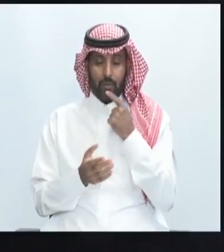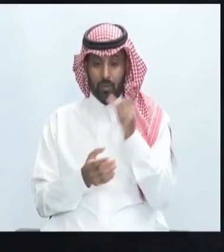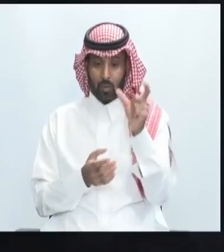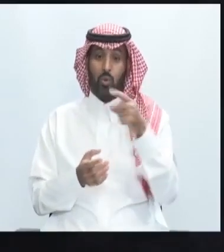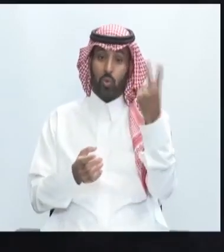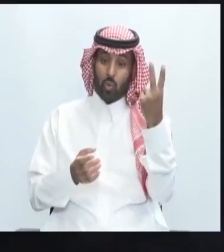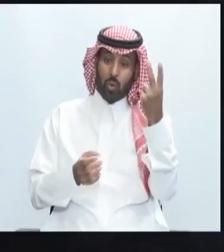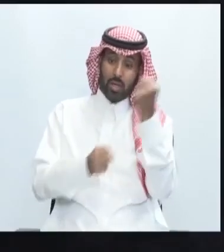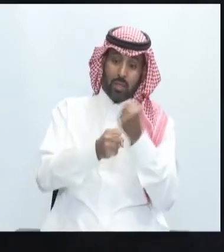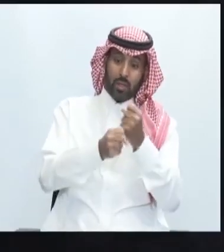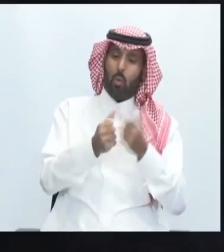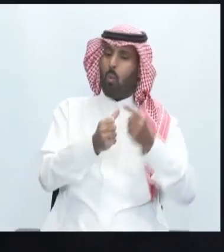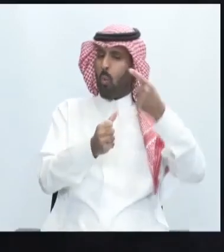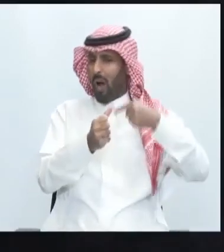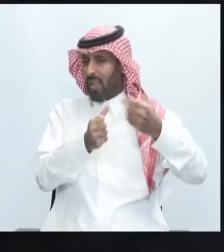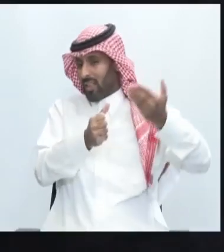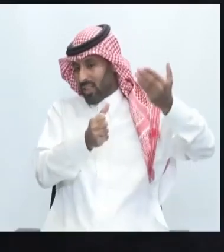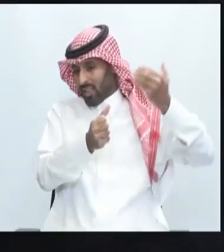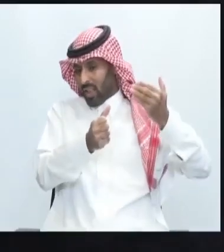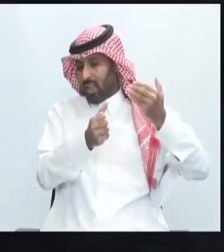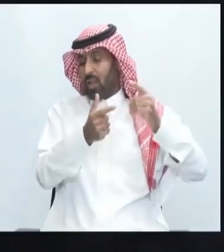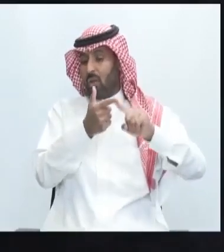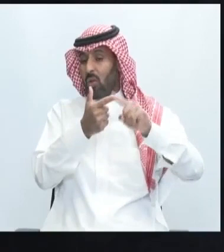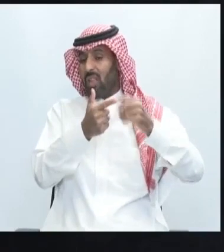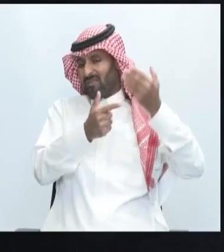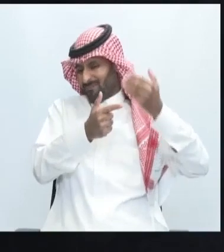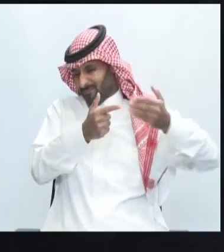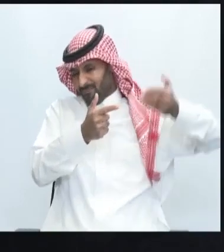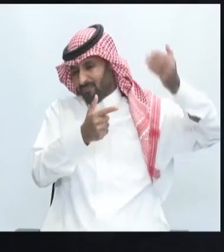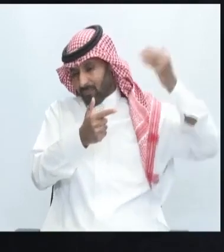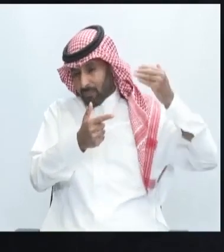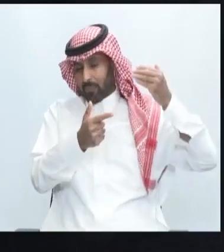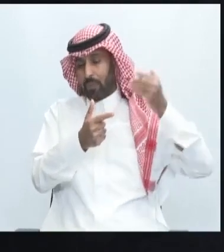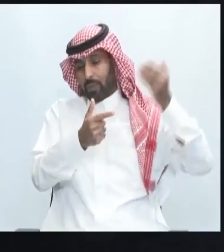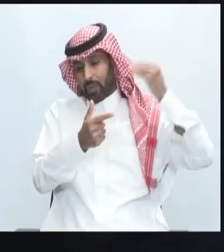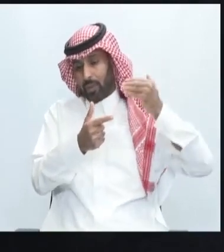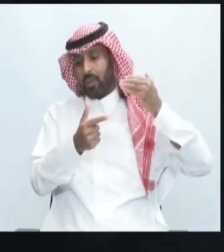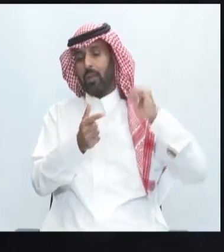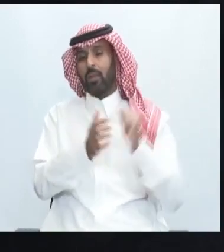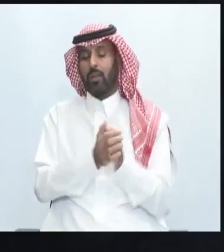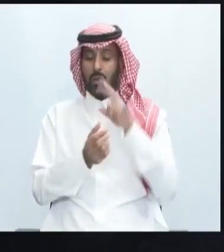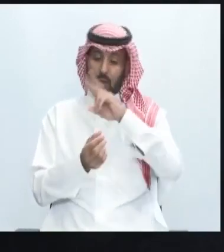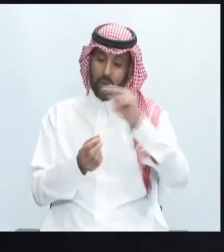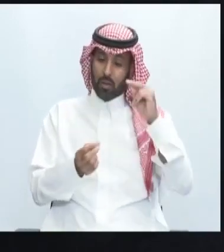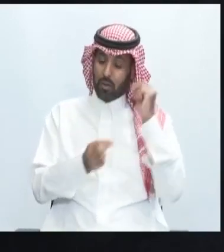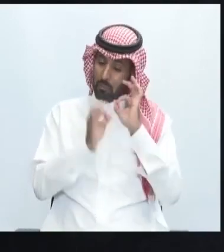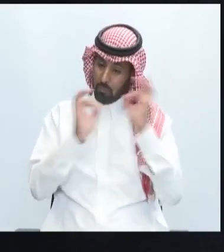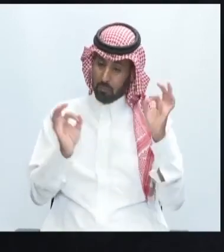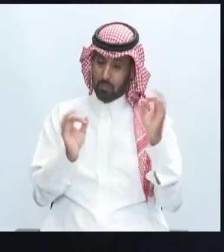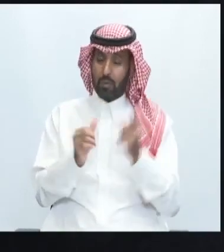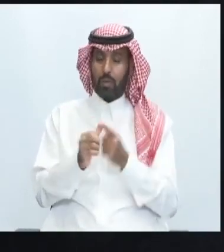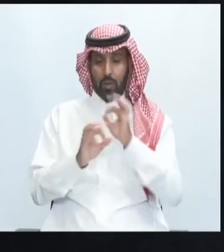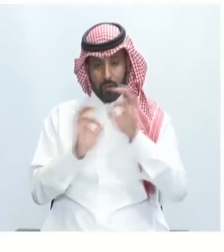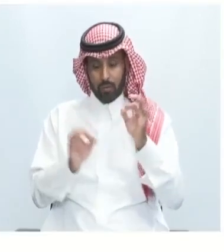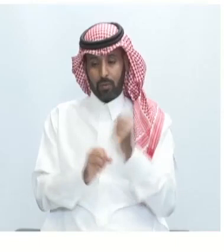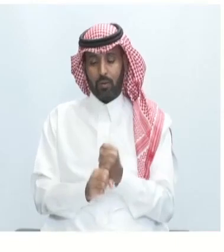words, we have two events in the past. One happened after another. They are both completed. They are